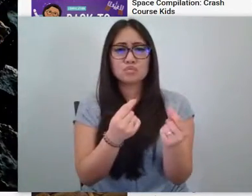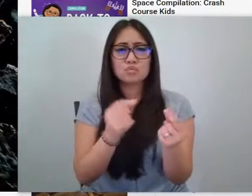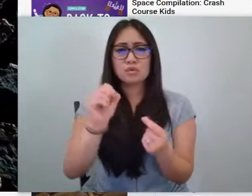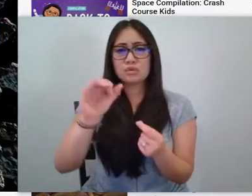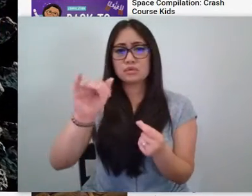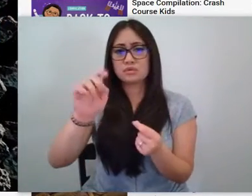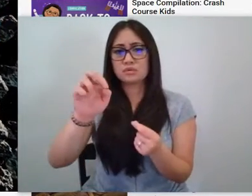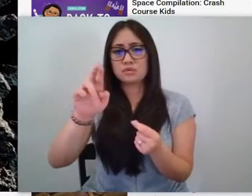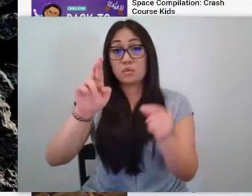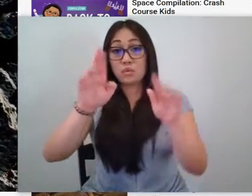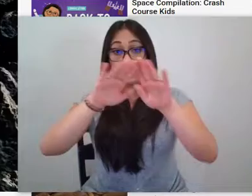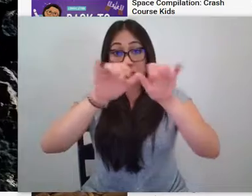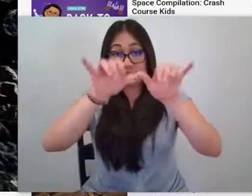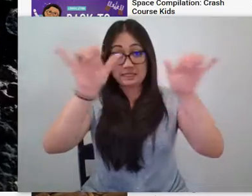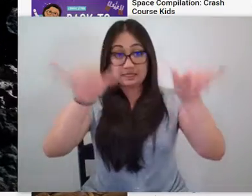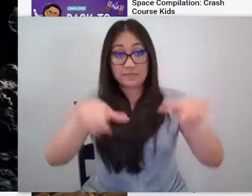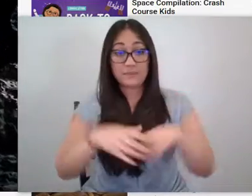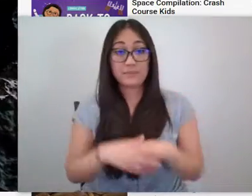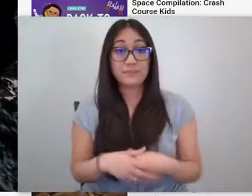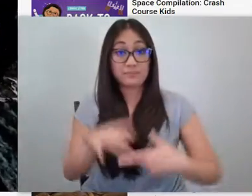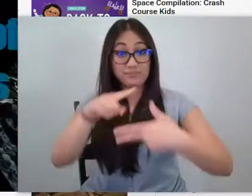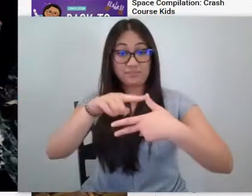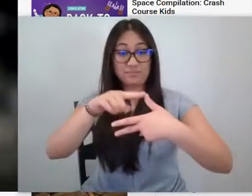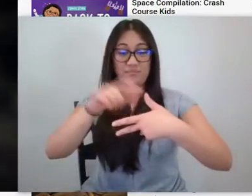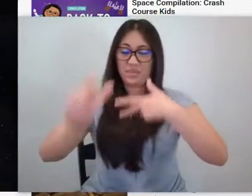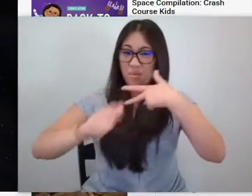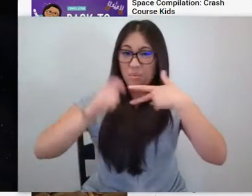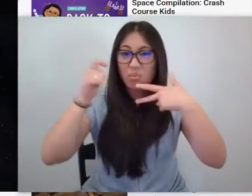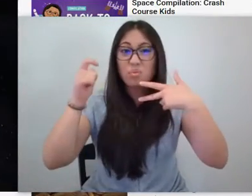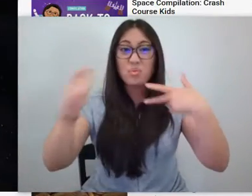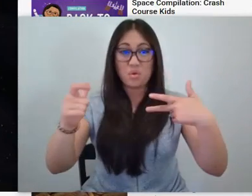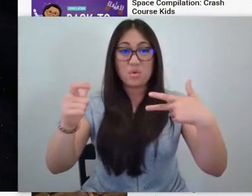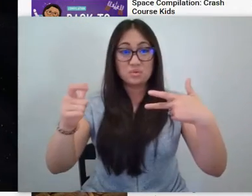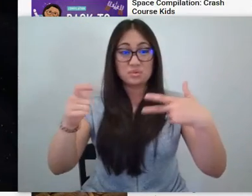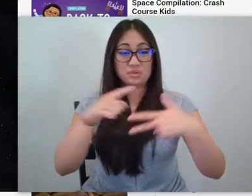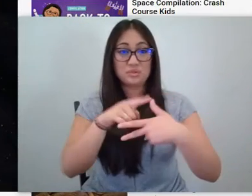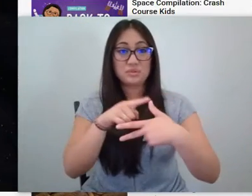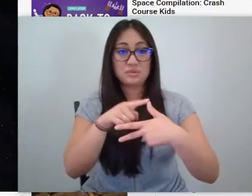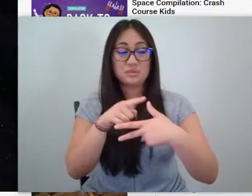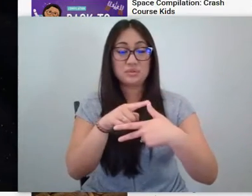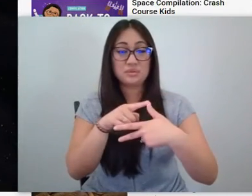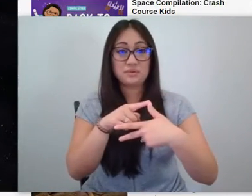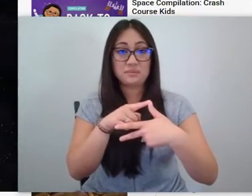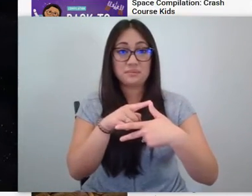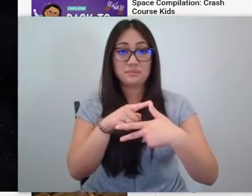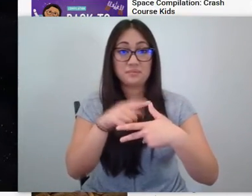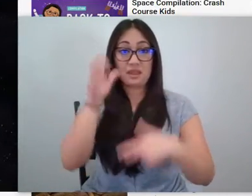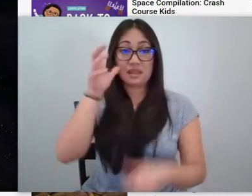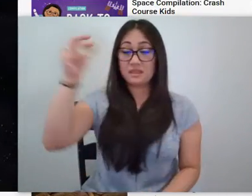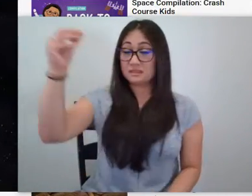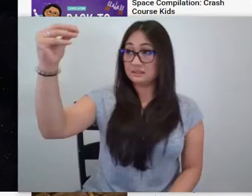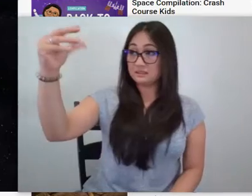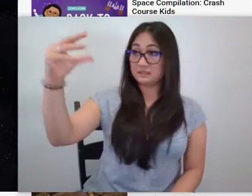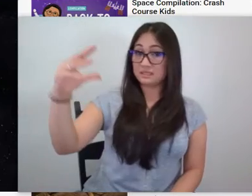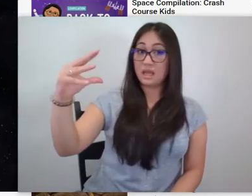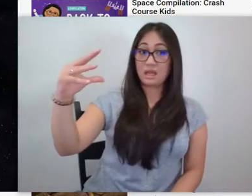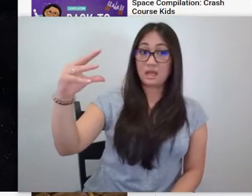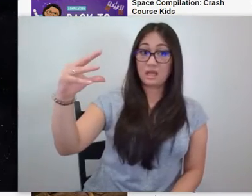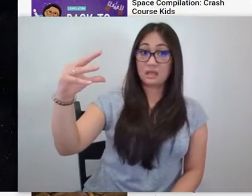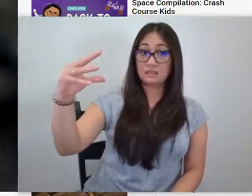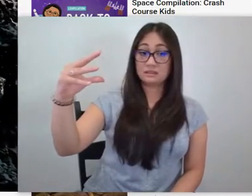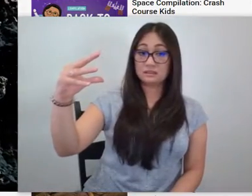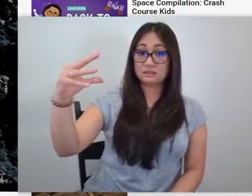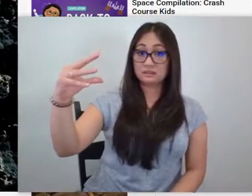are the largest of the 3 kinds of space rocks. These chunks of rock circle the sun in an area